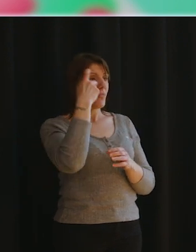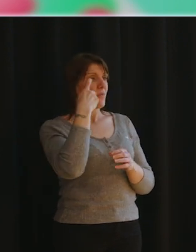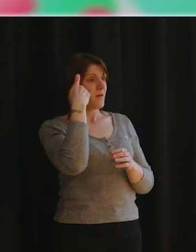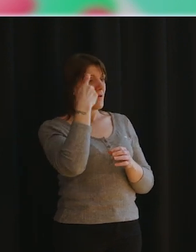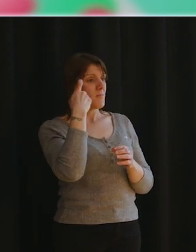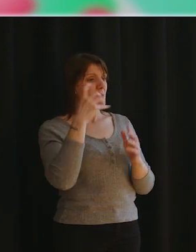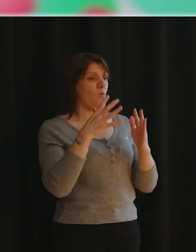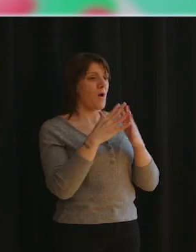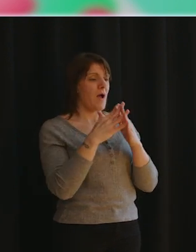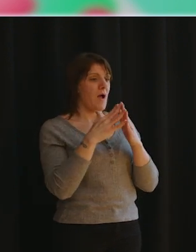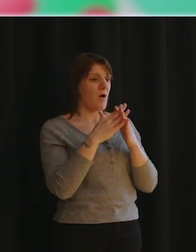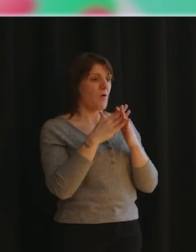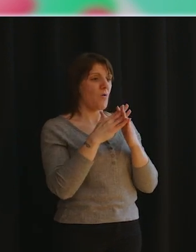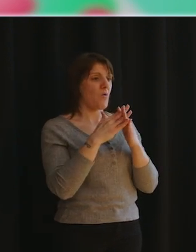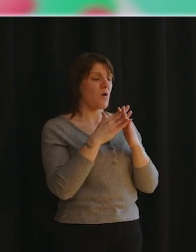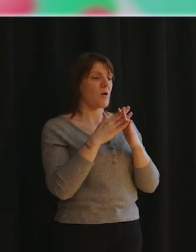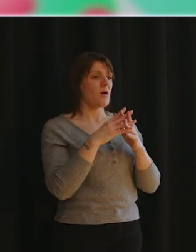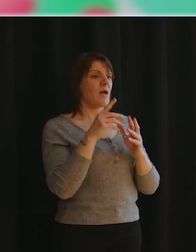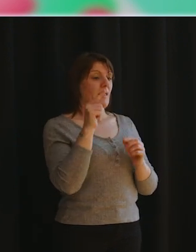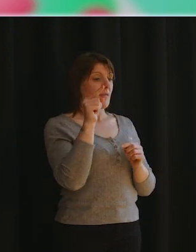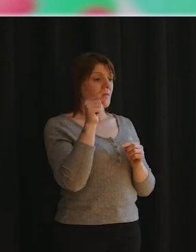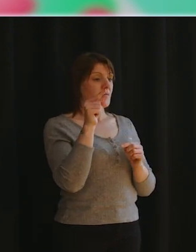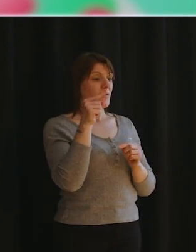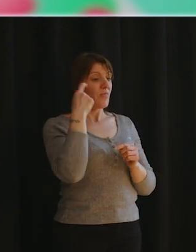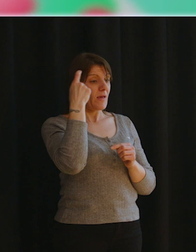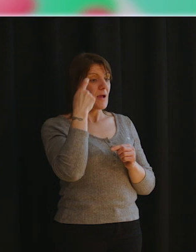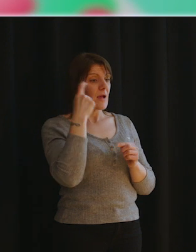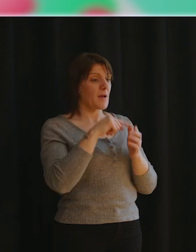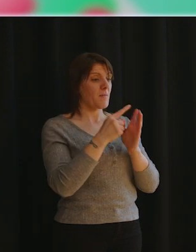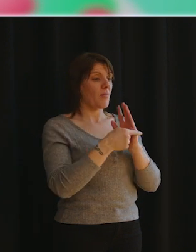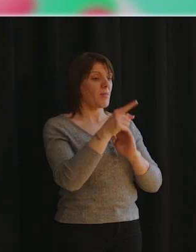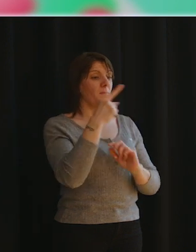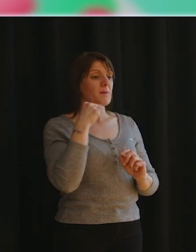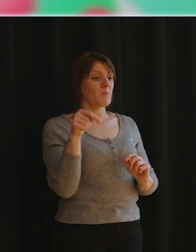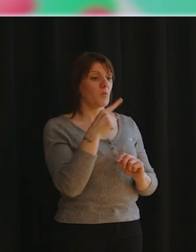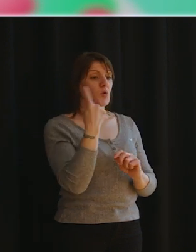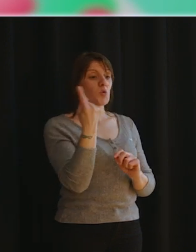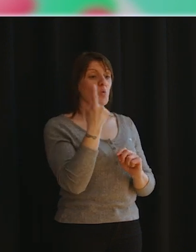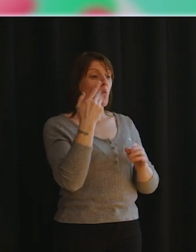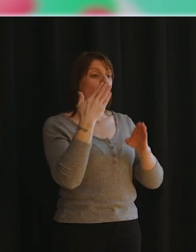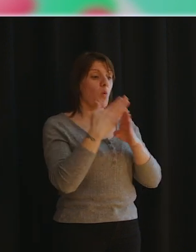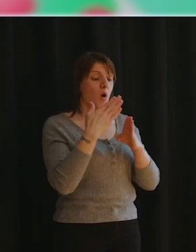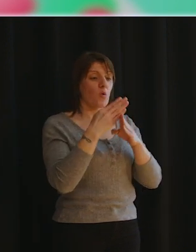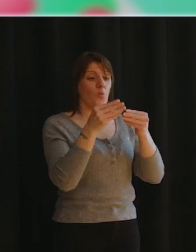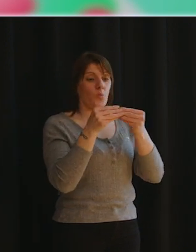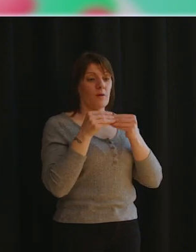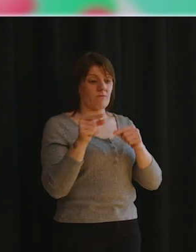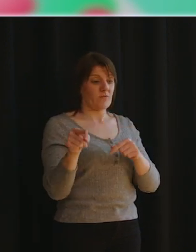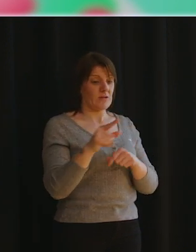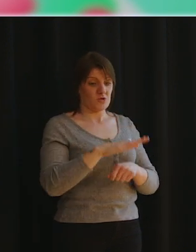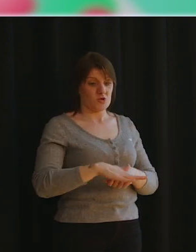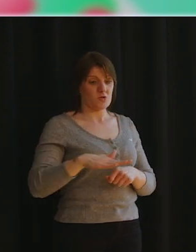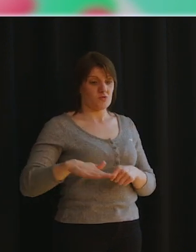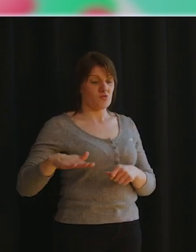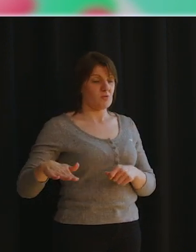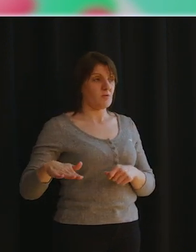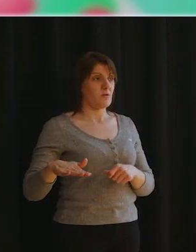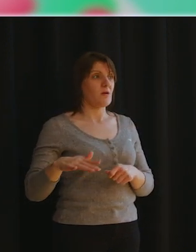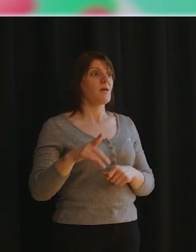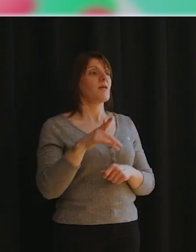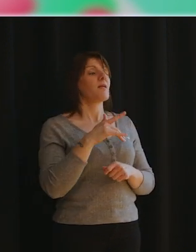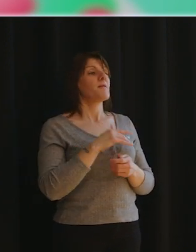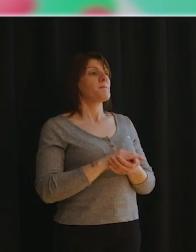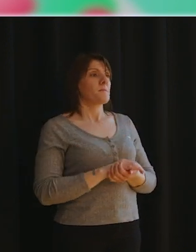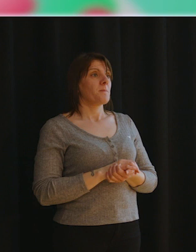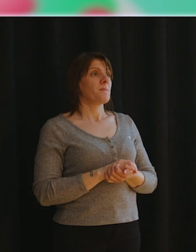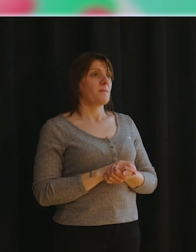work with these young people to make sure that the key threads, those golden nuggets of what they need to learn, are the ones that are